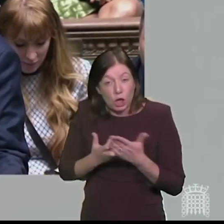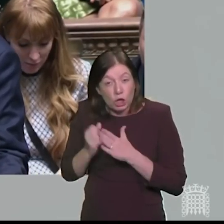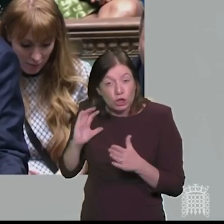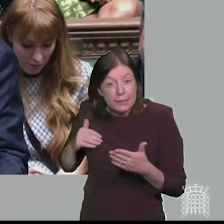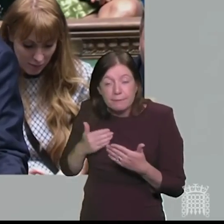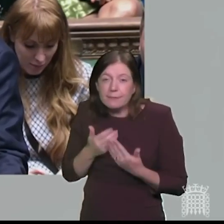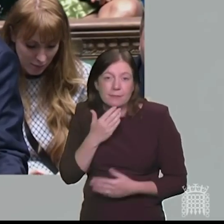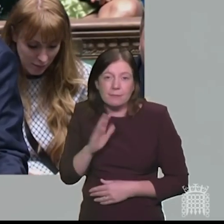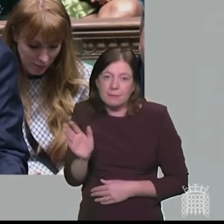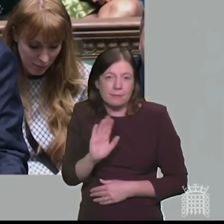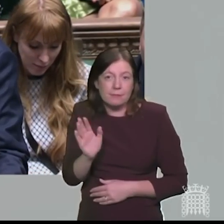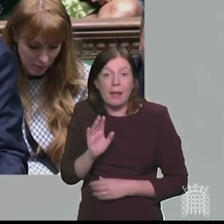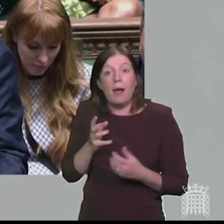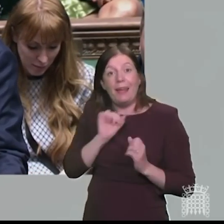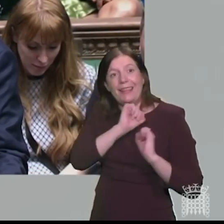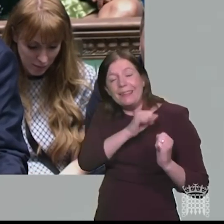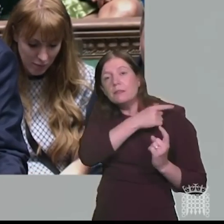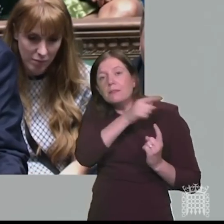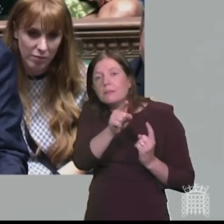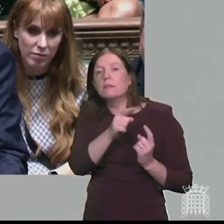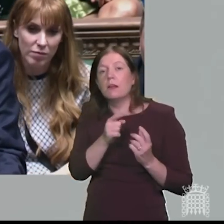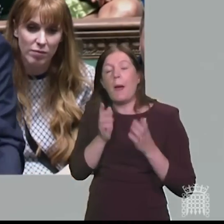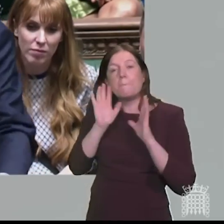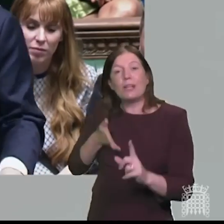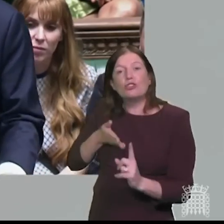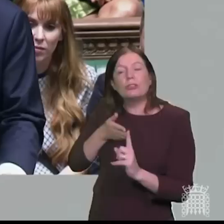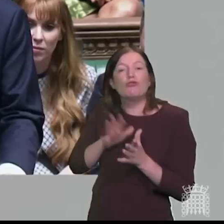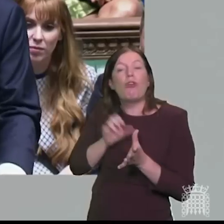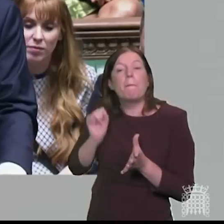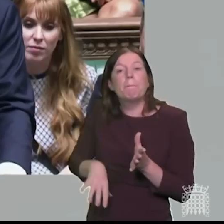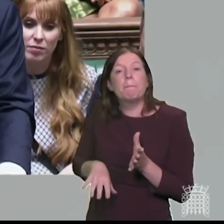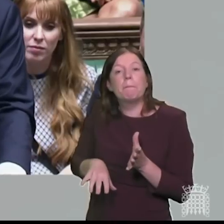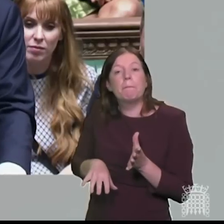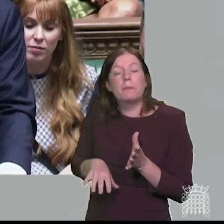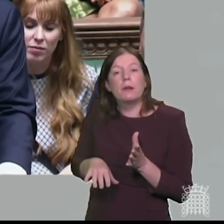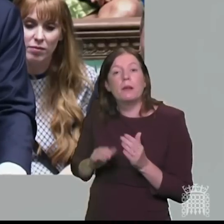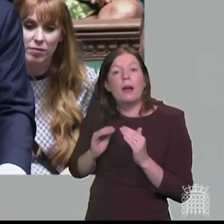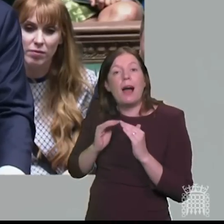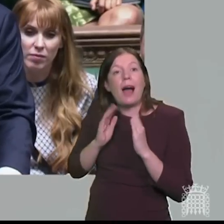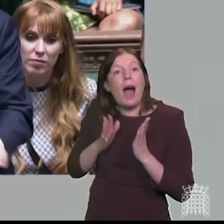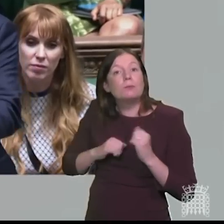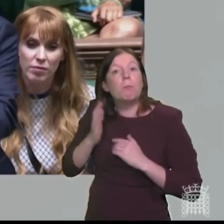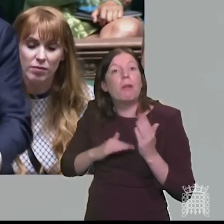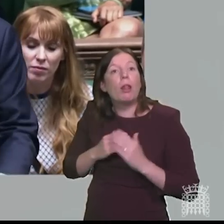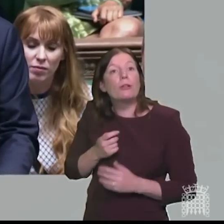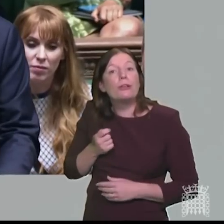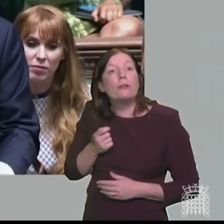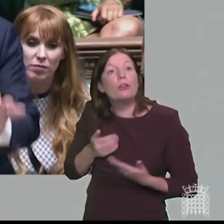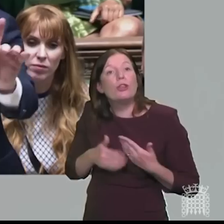he crumbled to his backbenchers and scrapped mandatory targets, house building has collapsed.